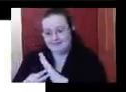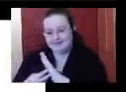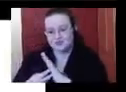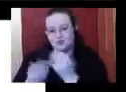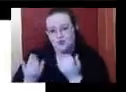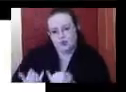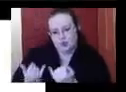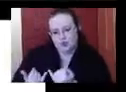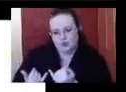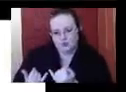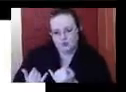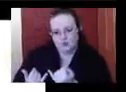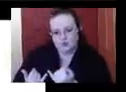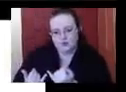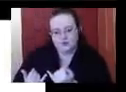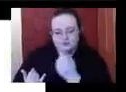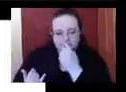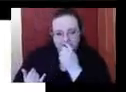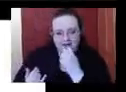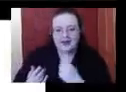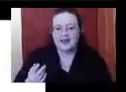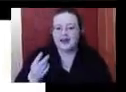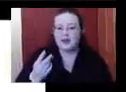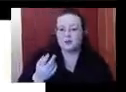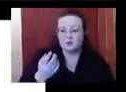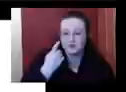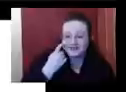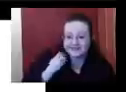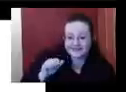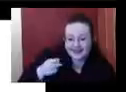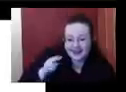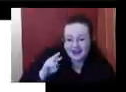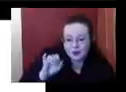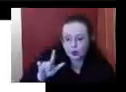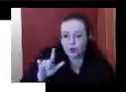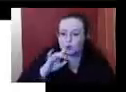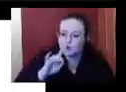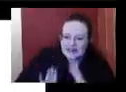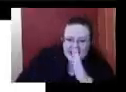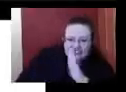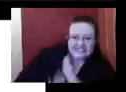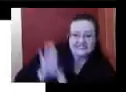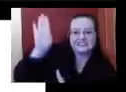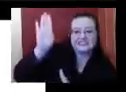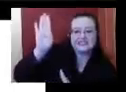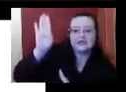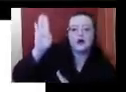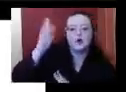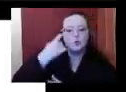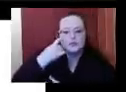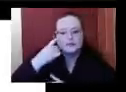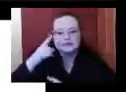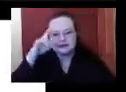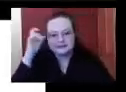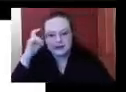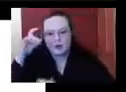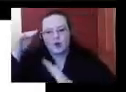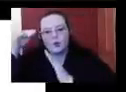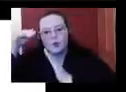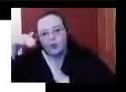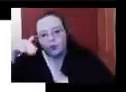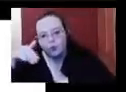underestimated. After reaching an all-time peak in mid-April, cases have significantly declined over the summer due to the